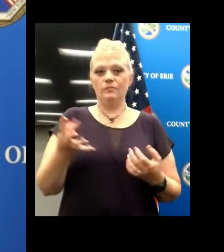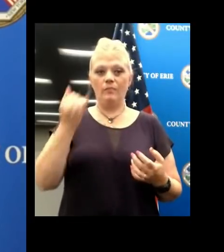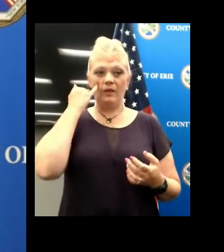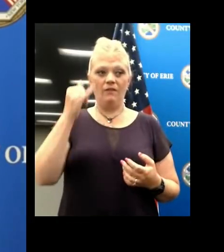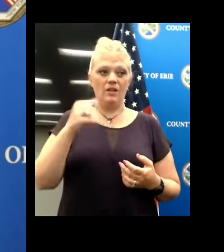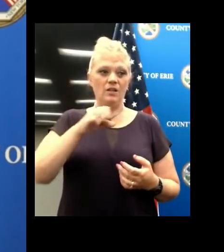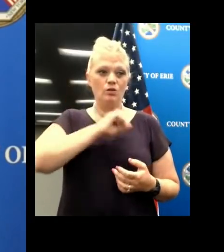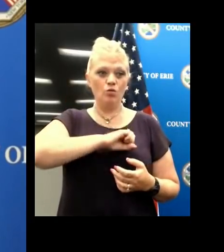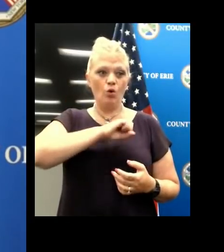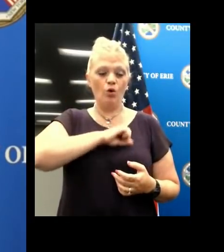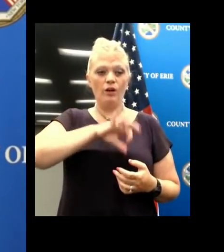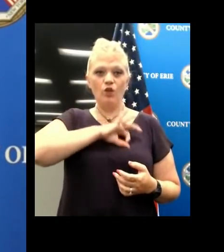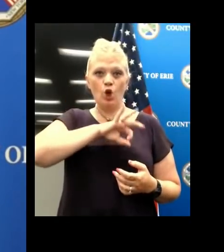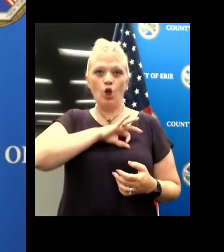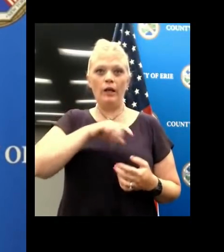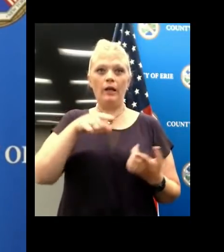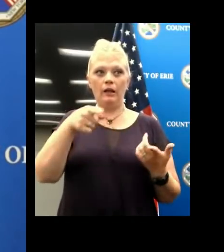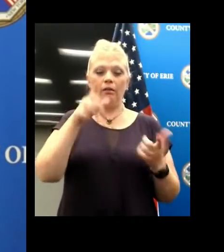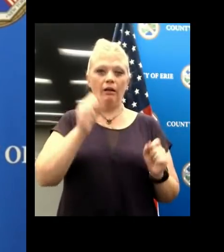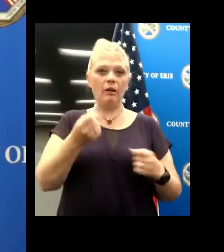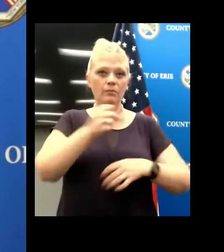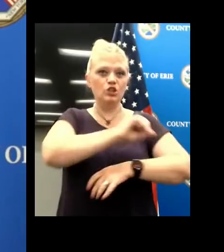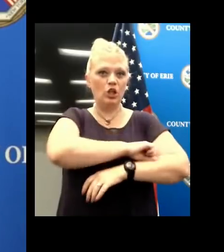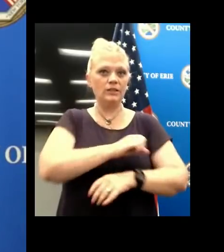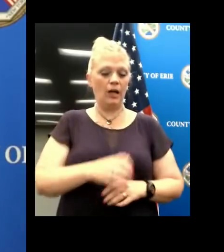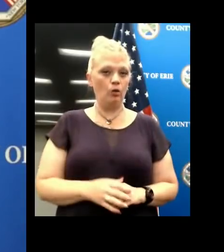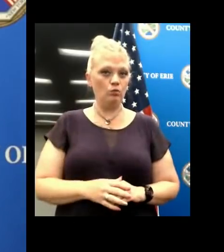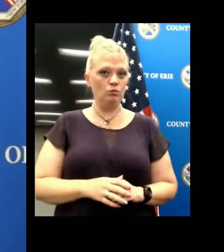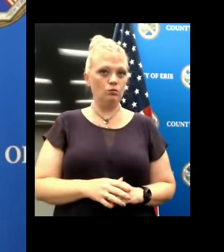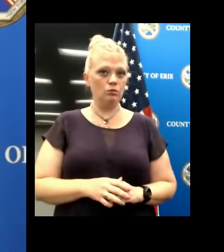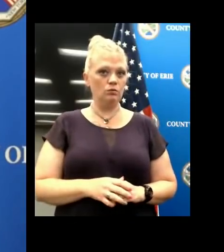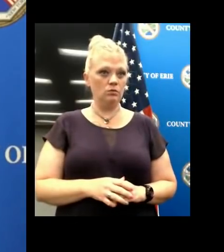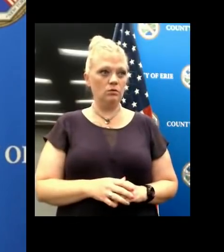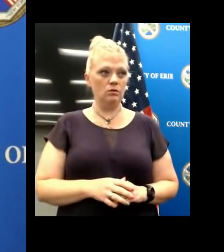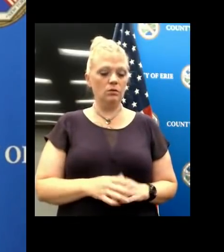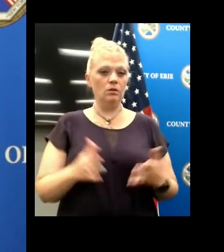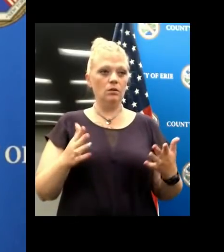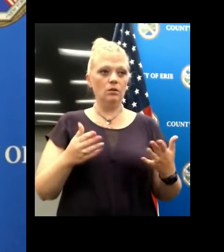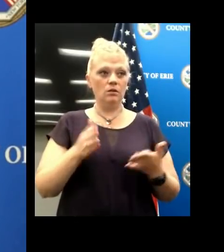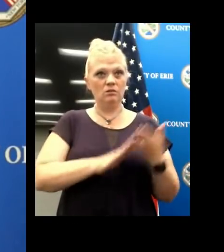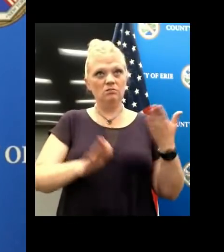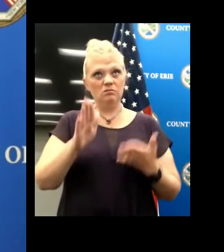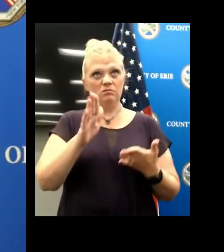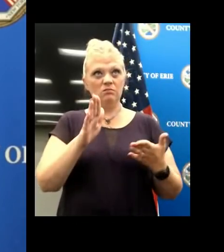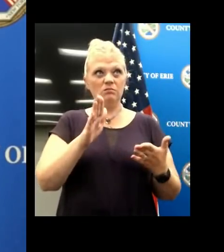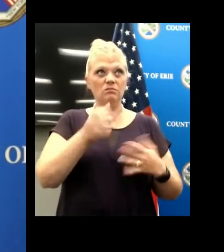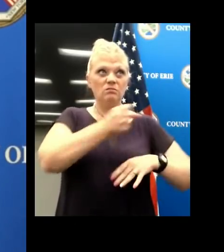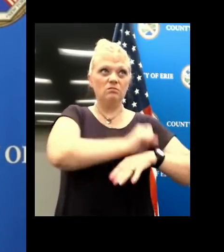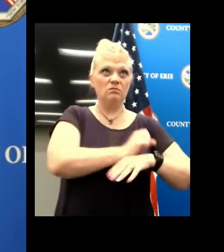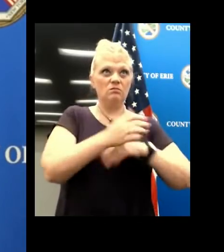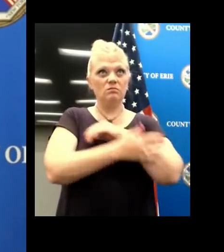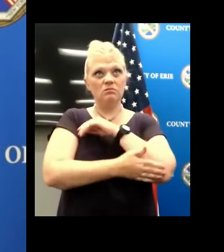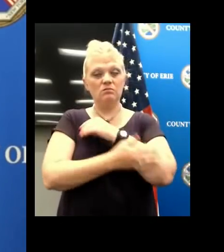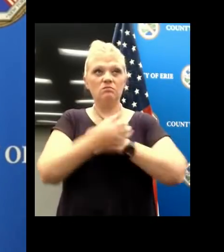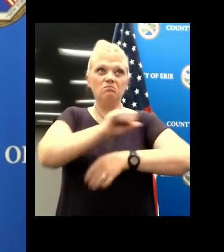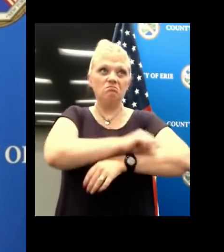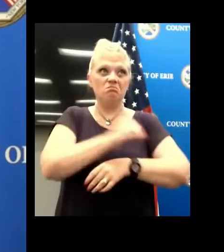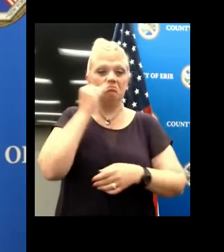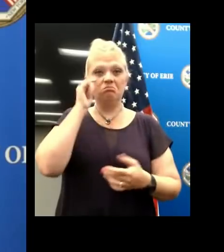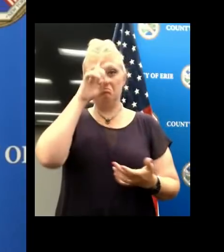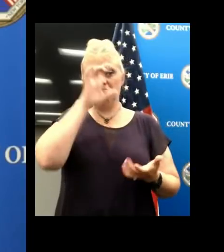or fraternity house, they can be shut down. They can be shut down by the college, and theoretically it could be shut down by the county if we believe they're at